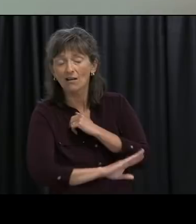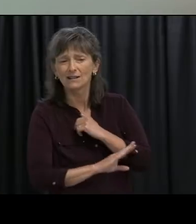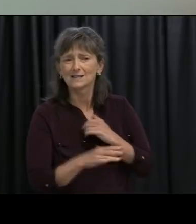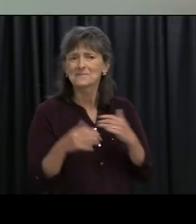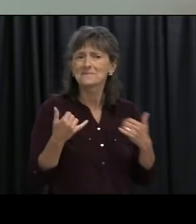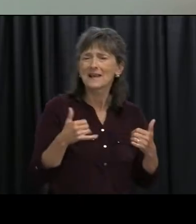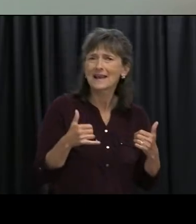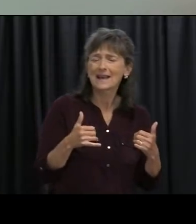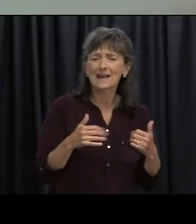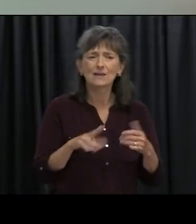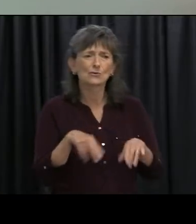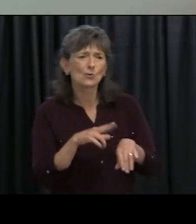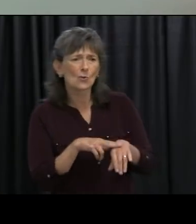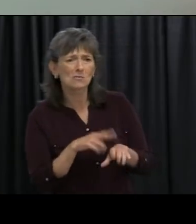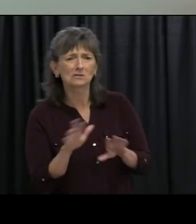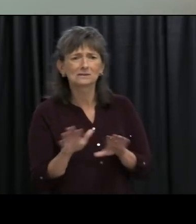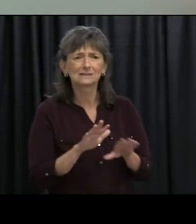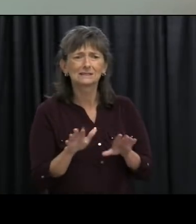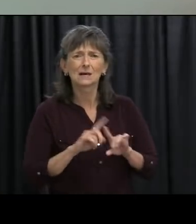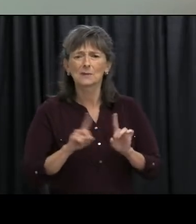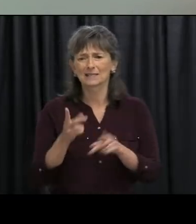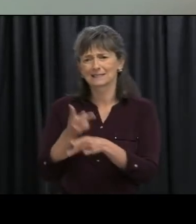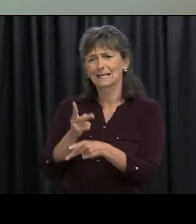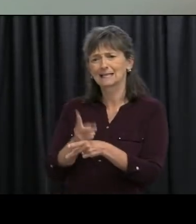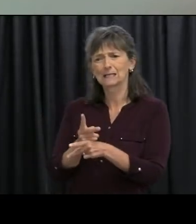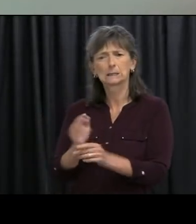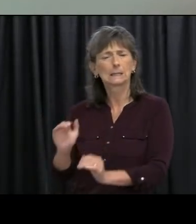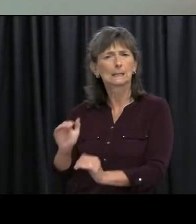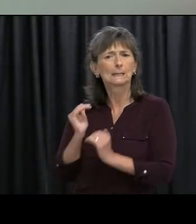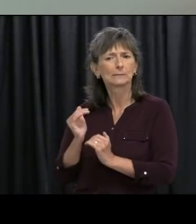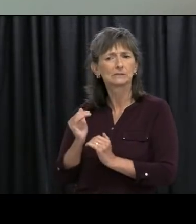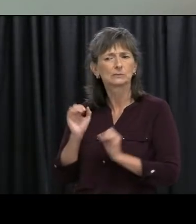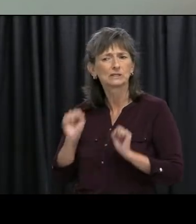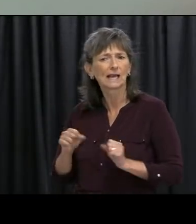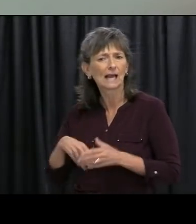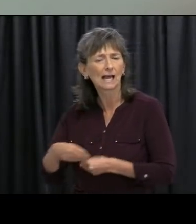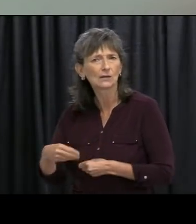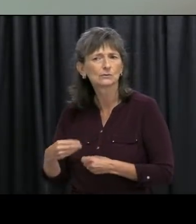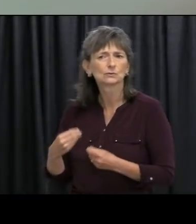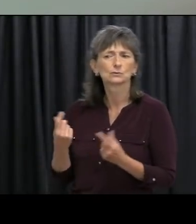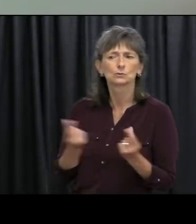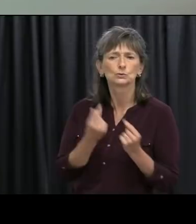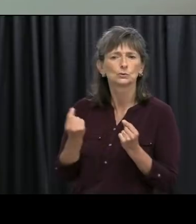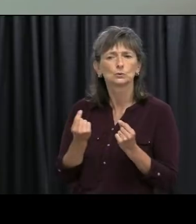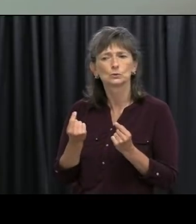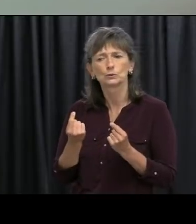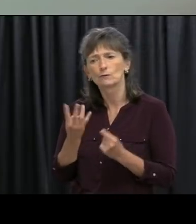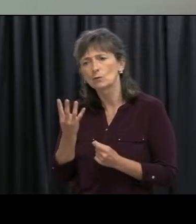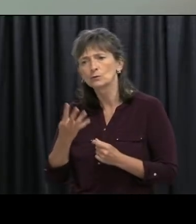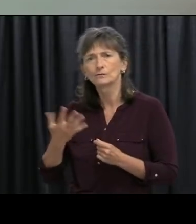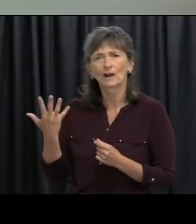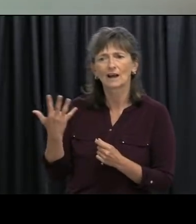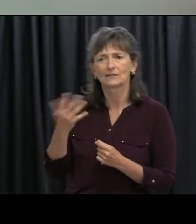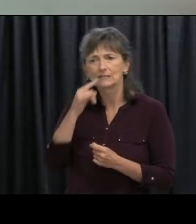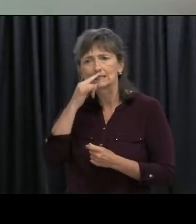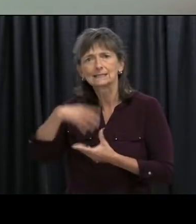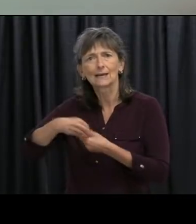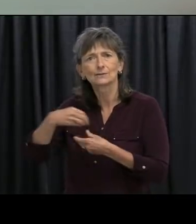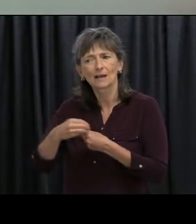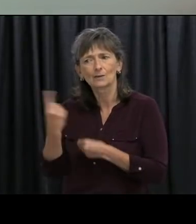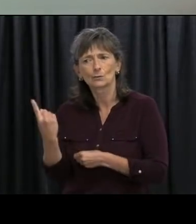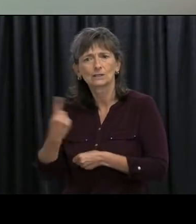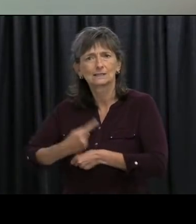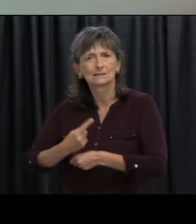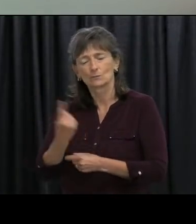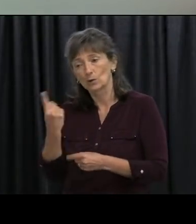like with normal levels for the most part, but when we look to daycares, it's very limited to 4 to 5 children at a time. Is there going to be